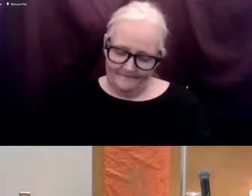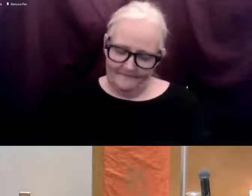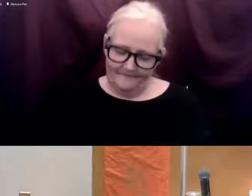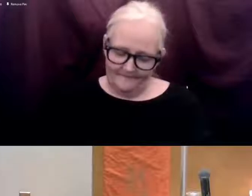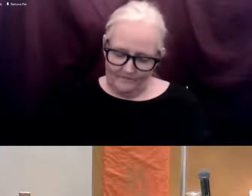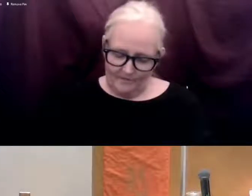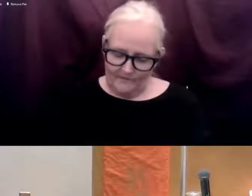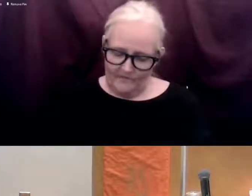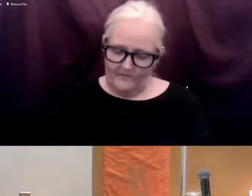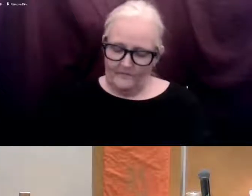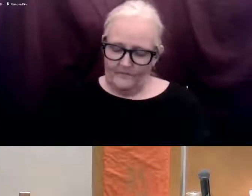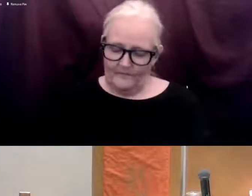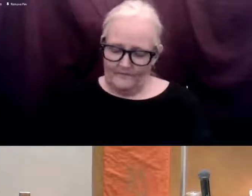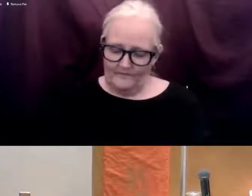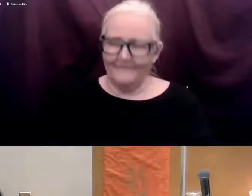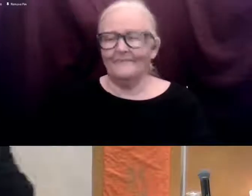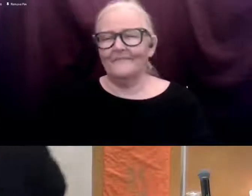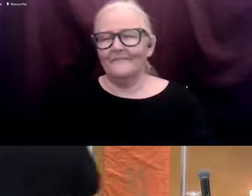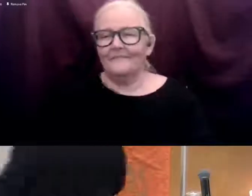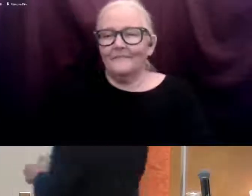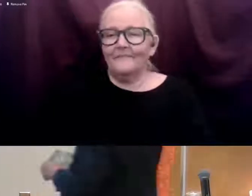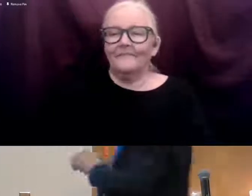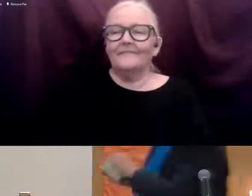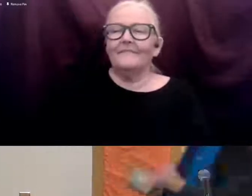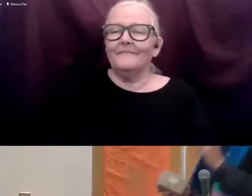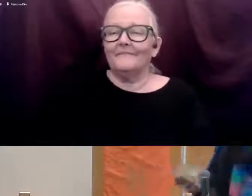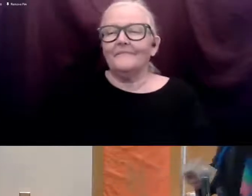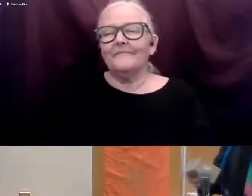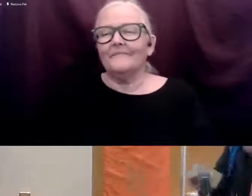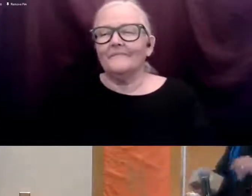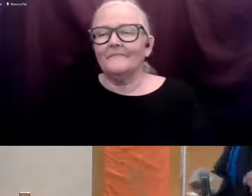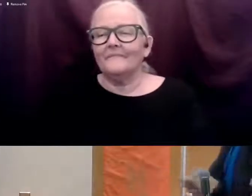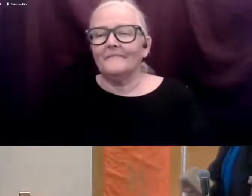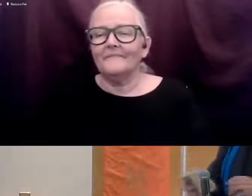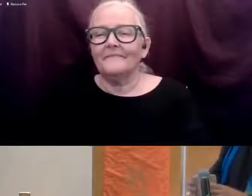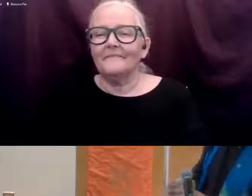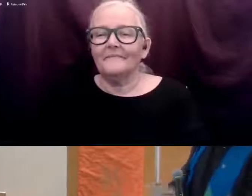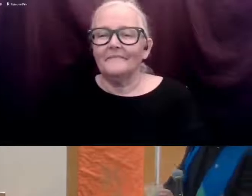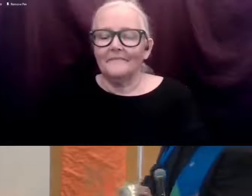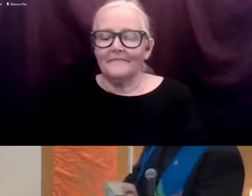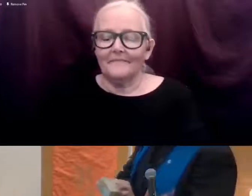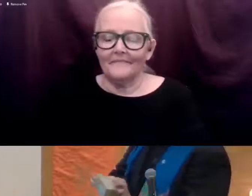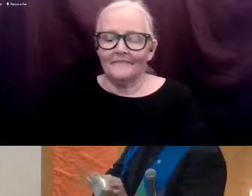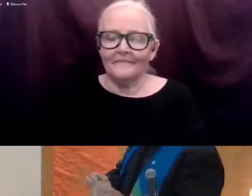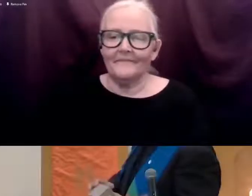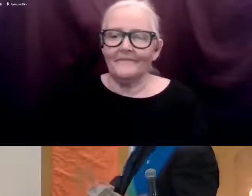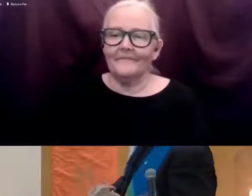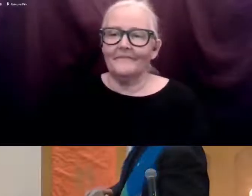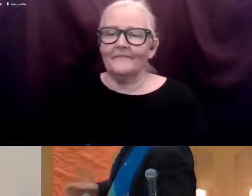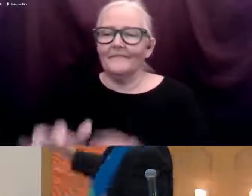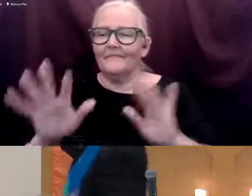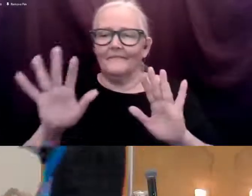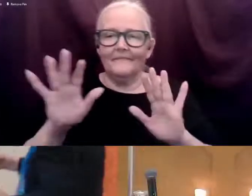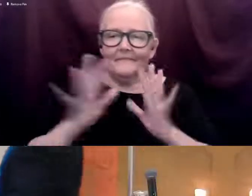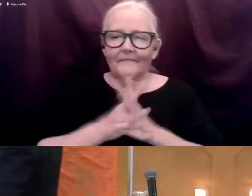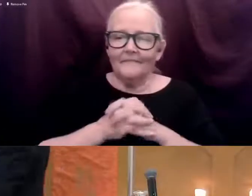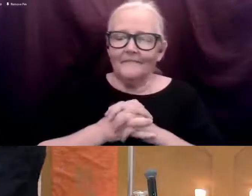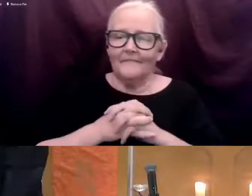Does anybody have a knife? Didn't realize that it was closed on. Perfect. Look,